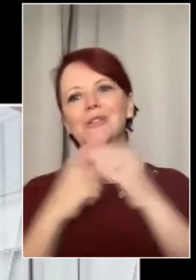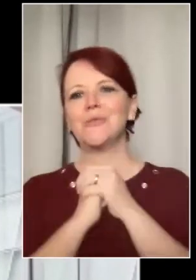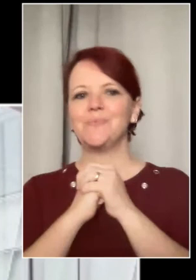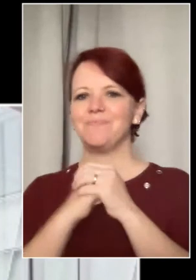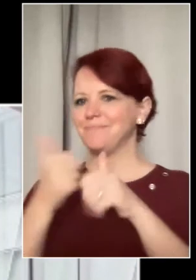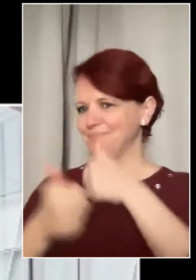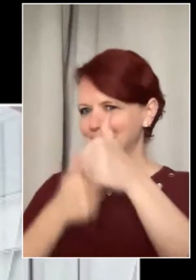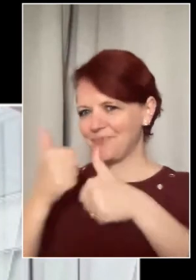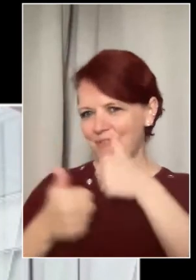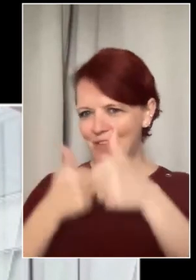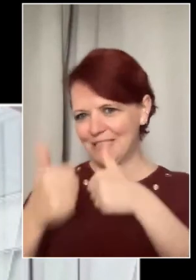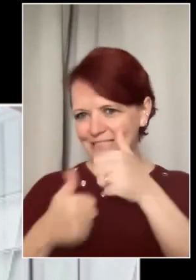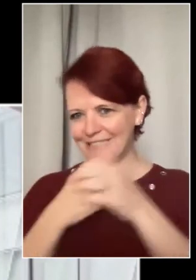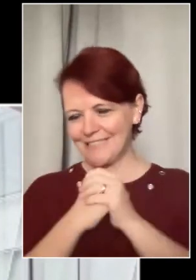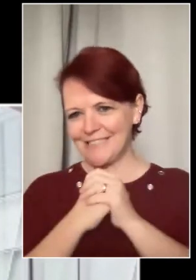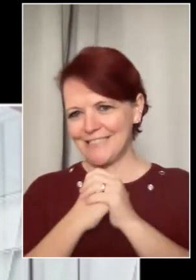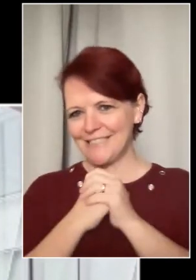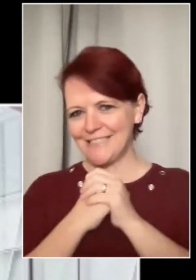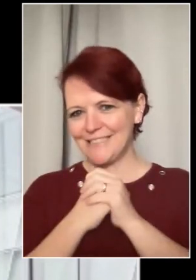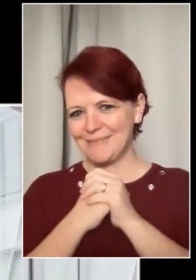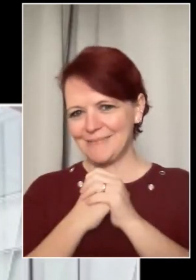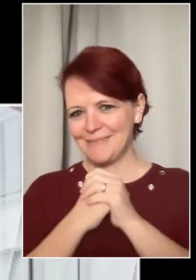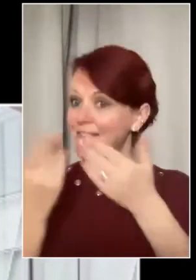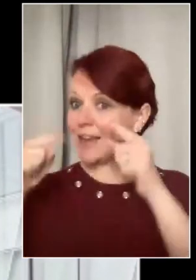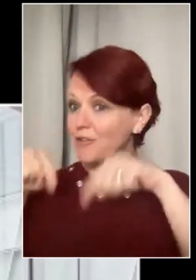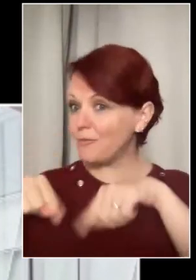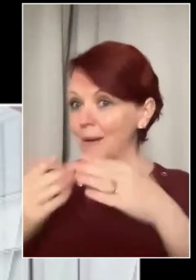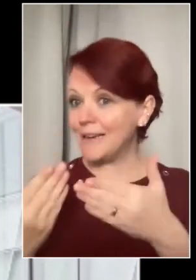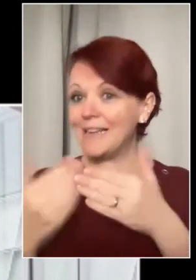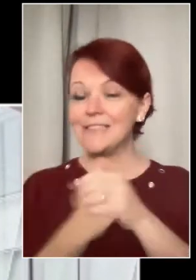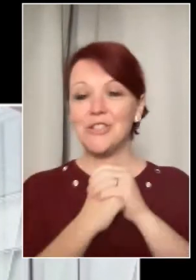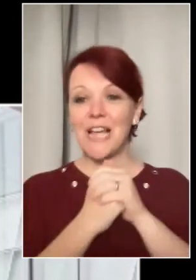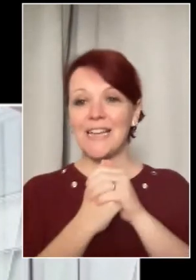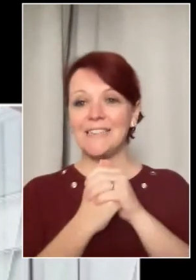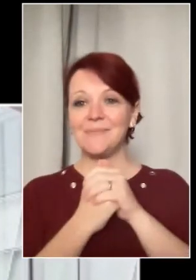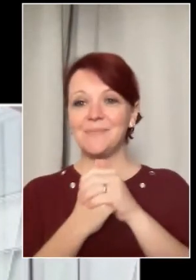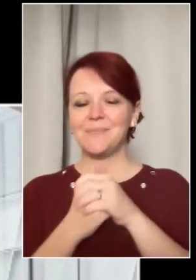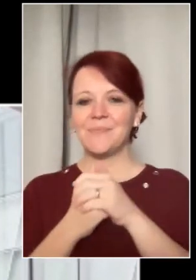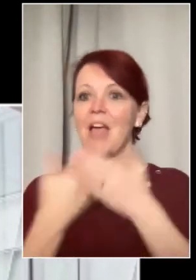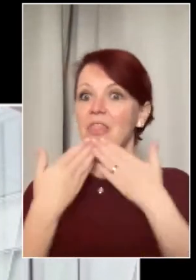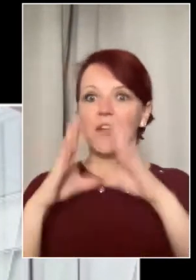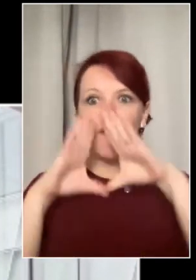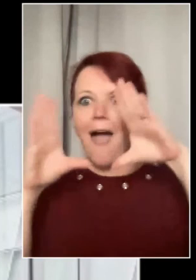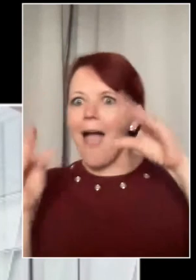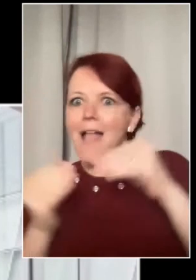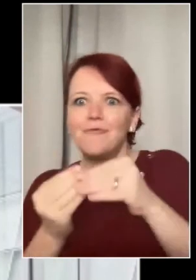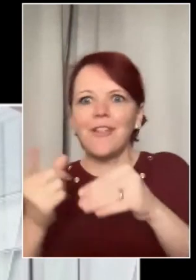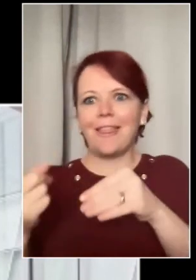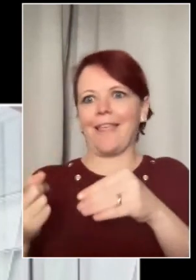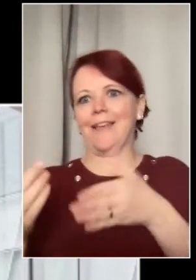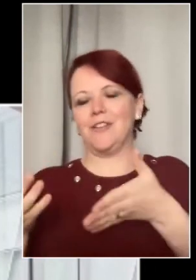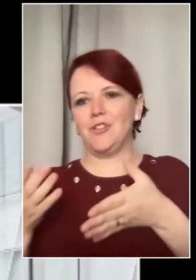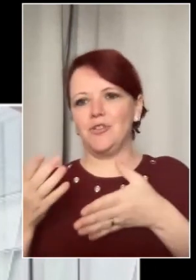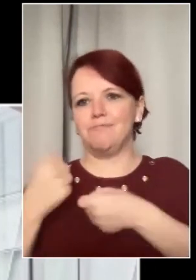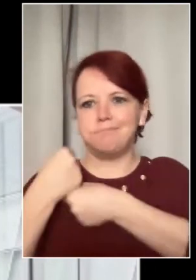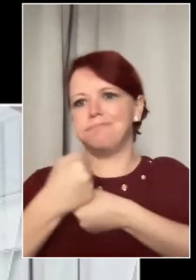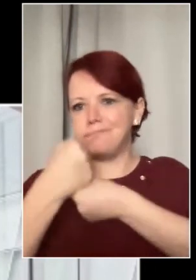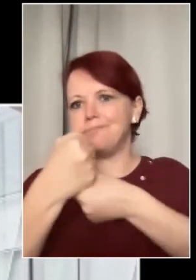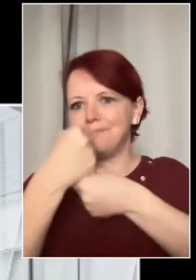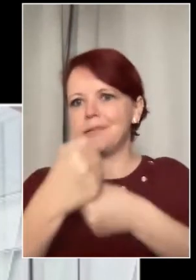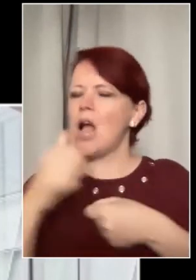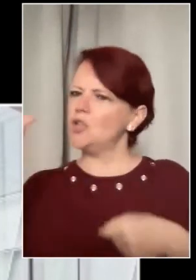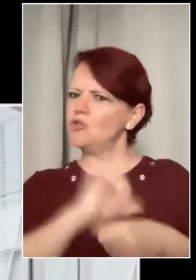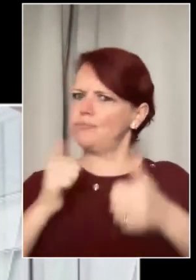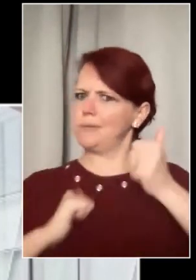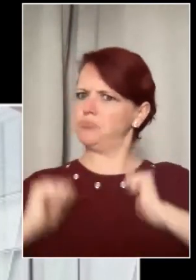Fantastic. That's so good to hear, Sharon, and thank you so much for absolutely everything you do. I'm sure you should be incredibly proud of yourself.